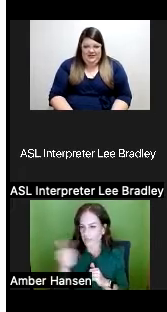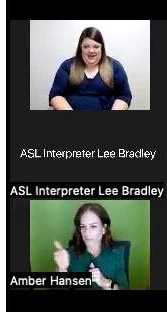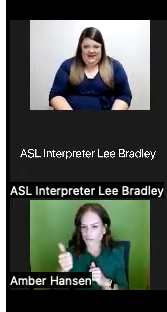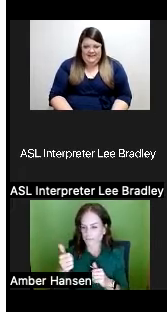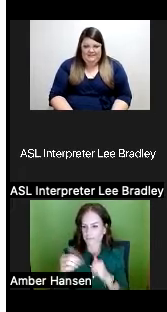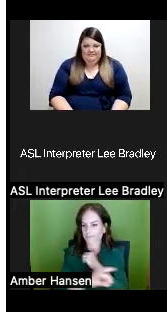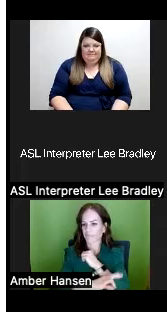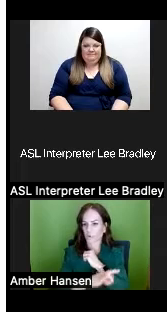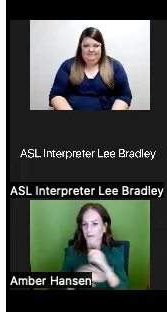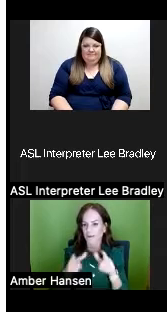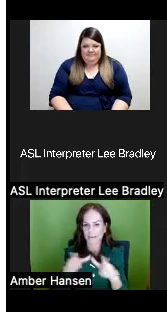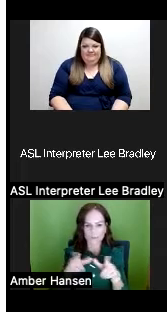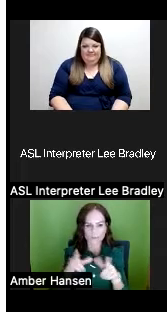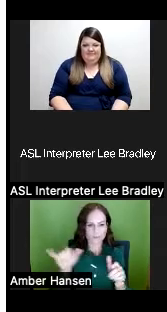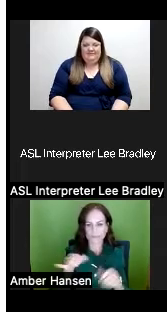on the outside.